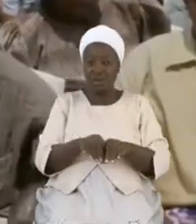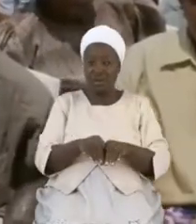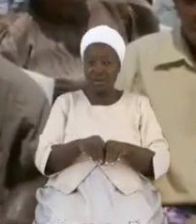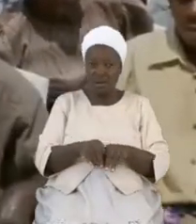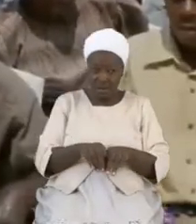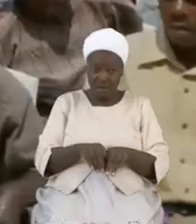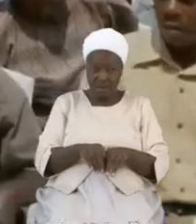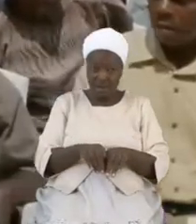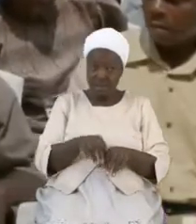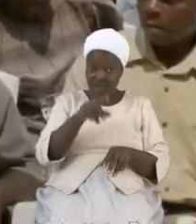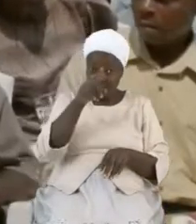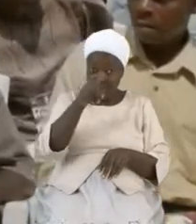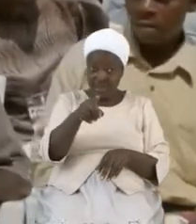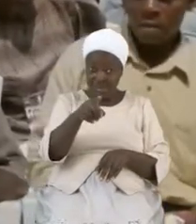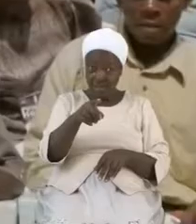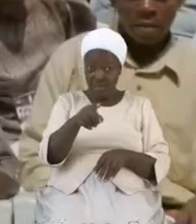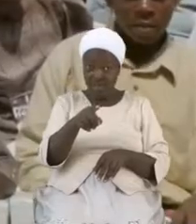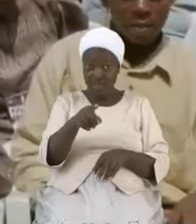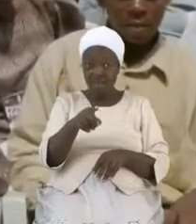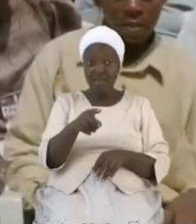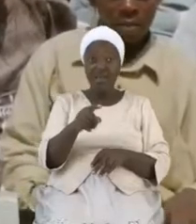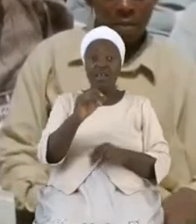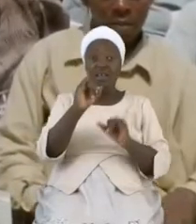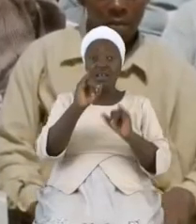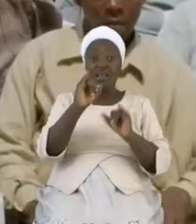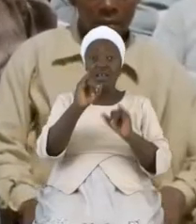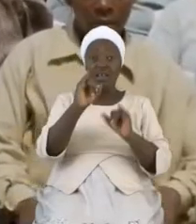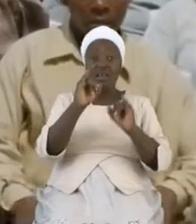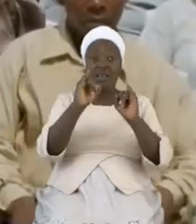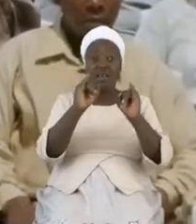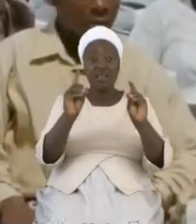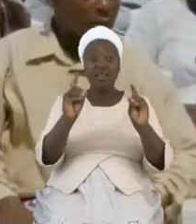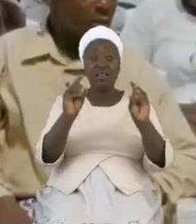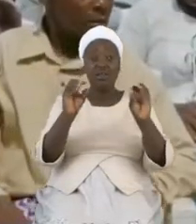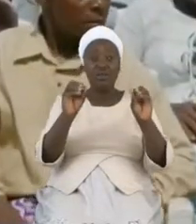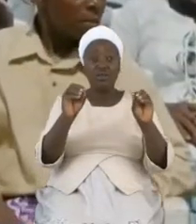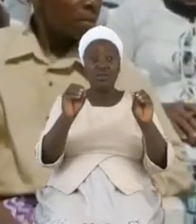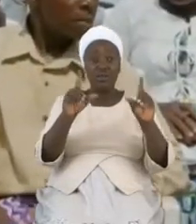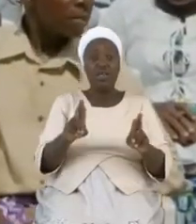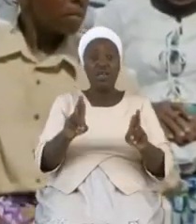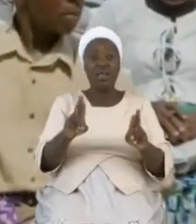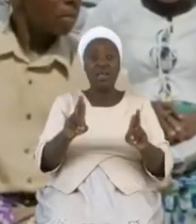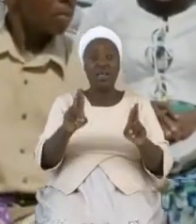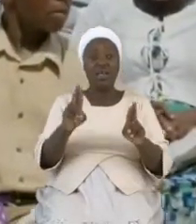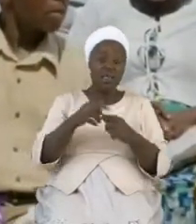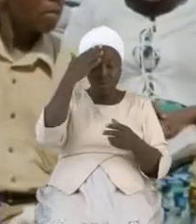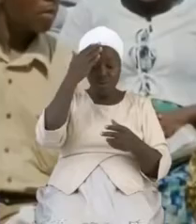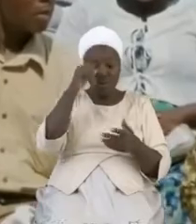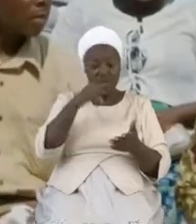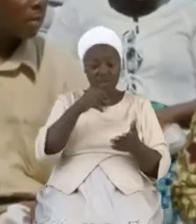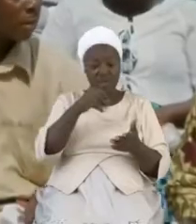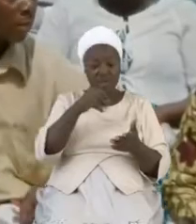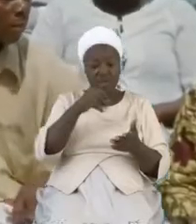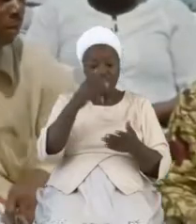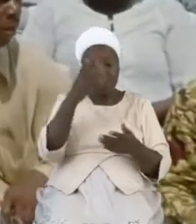adulterers and adulteresses, know ye not that the friendship of the world is